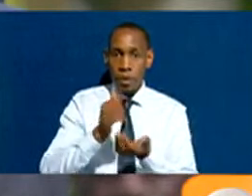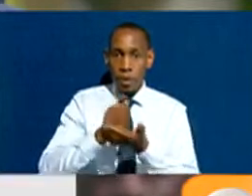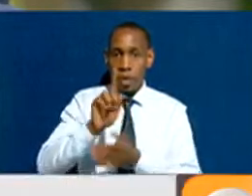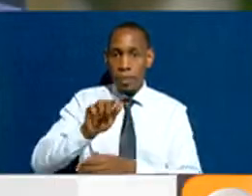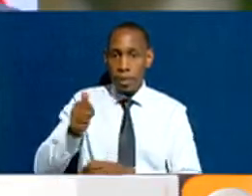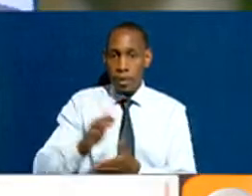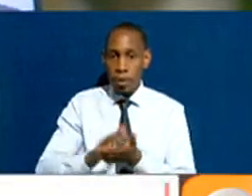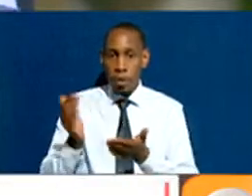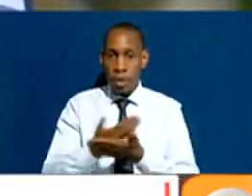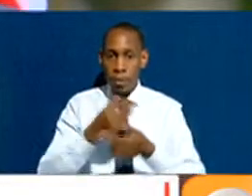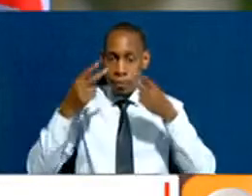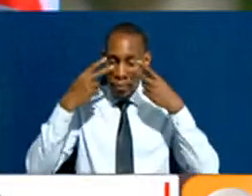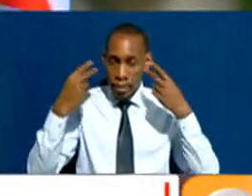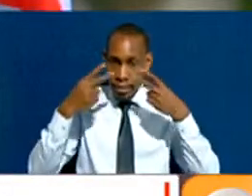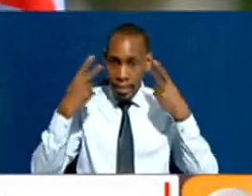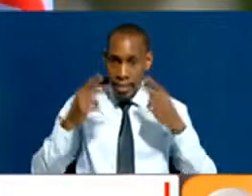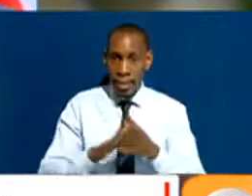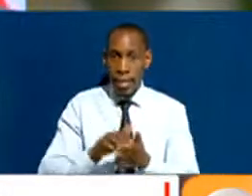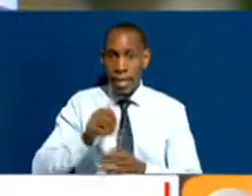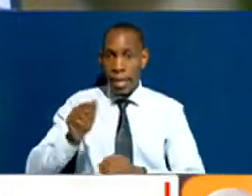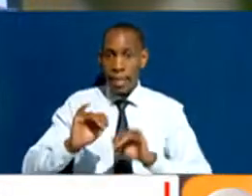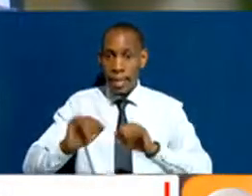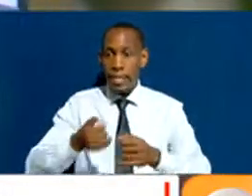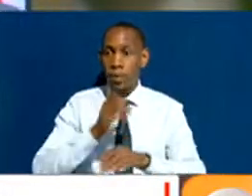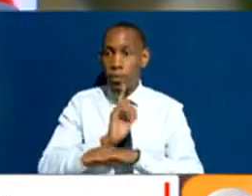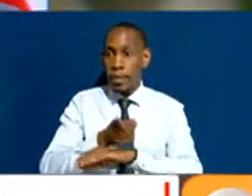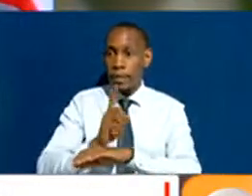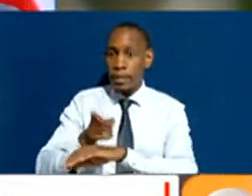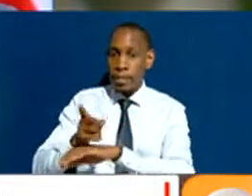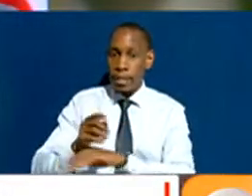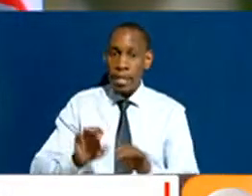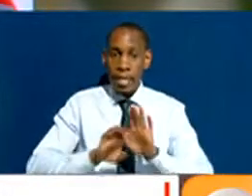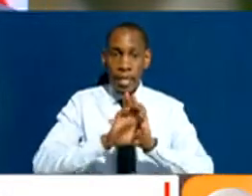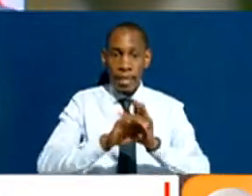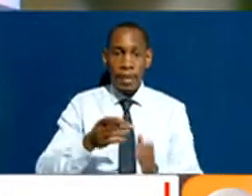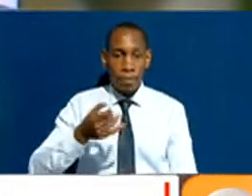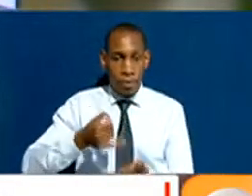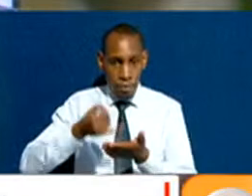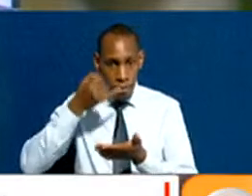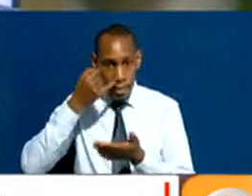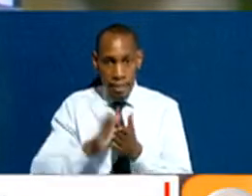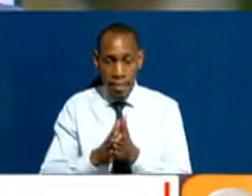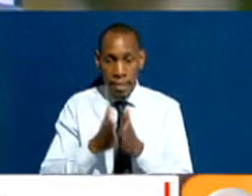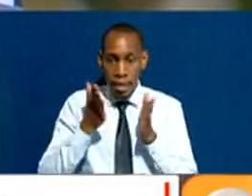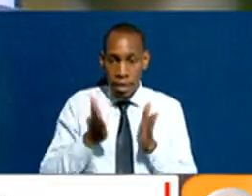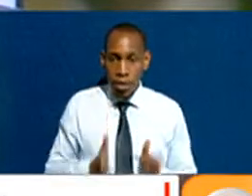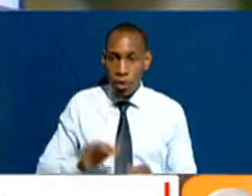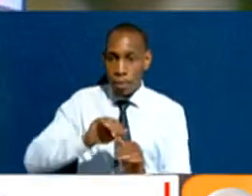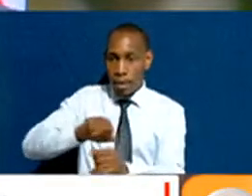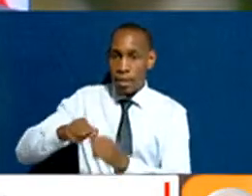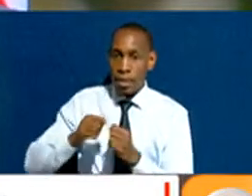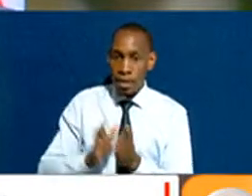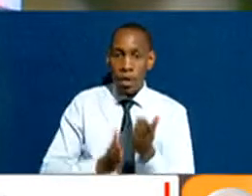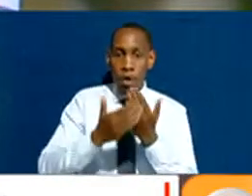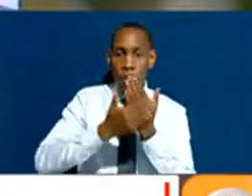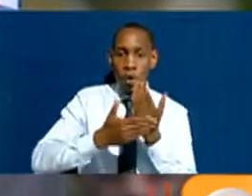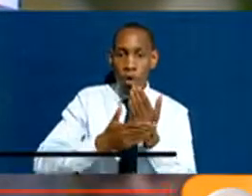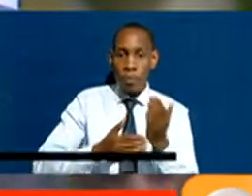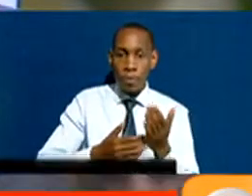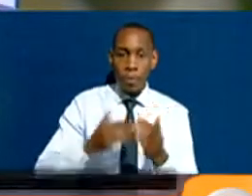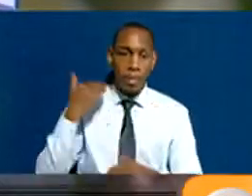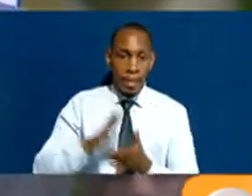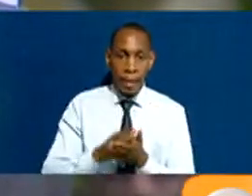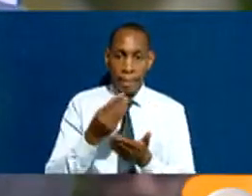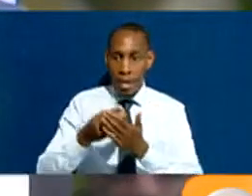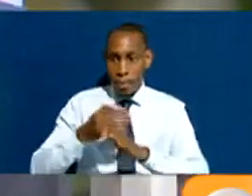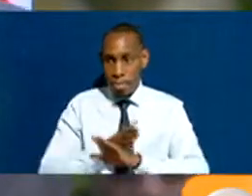defeat terrorism and other emerging threats such as drugs and human trafficking, cybercrime, money